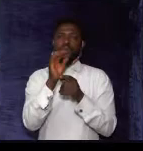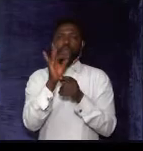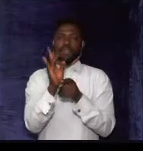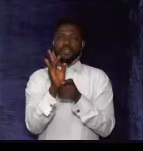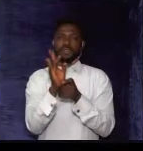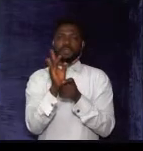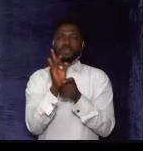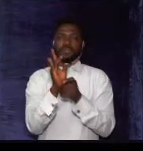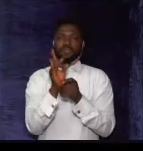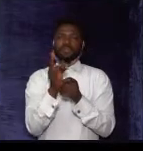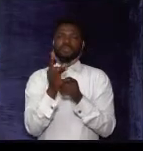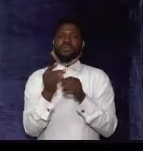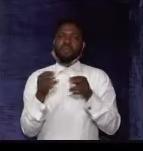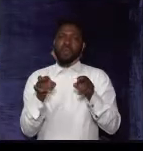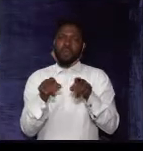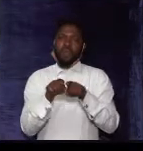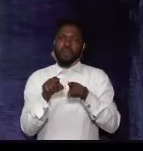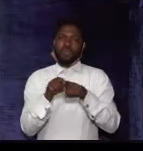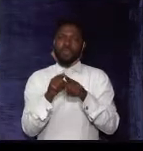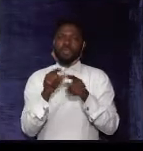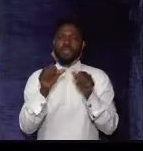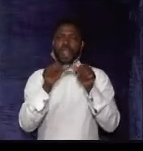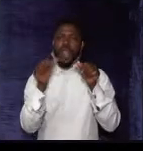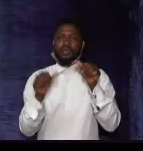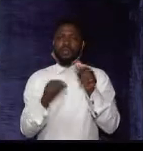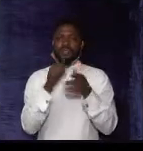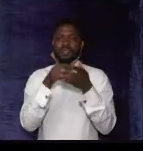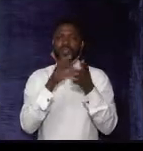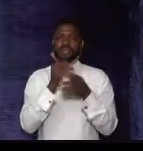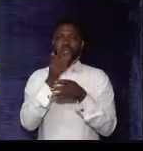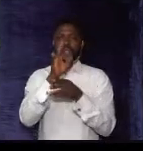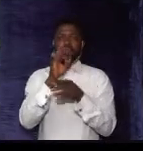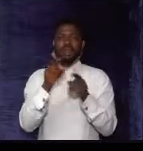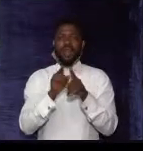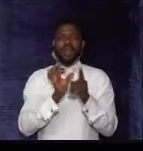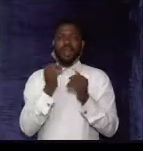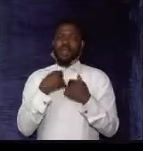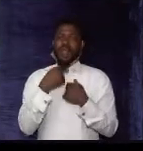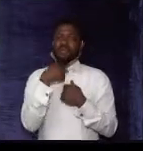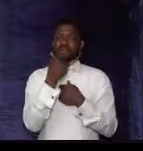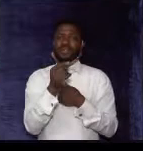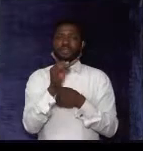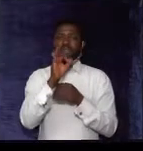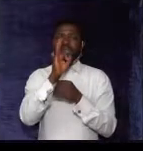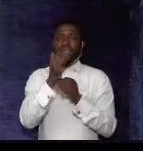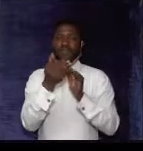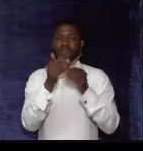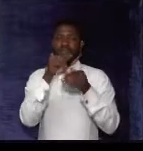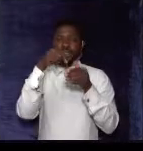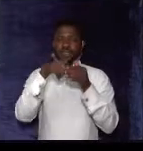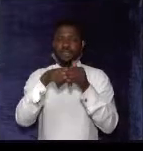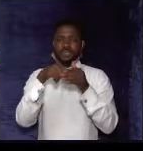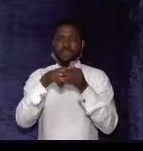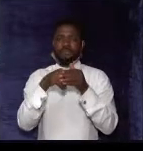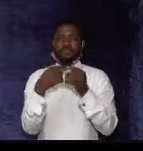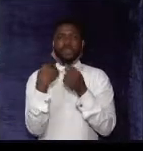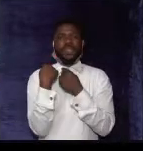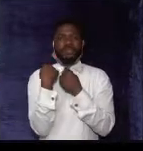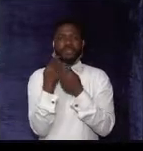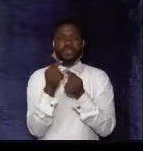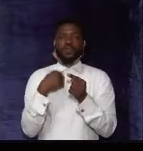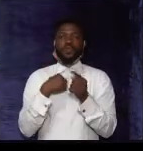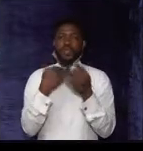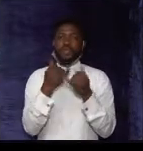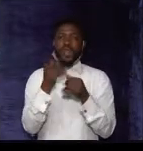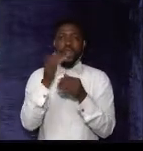to 108 corresponding angles, because this is the F, like I have said, F facing downwards.